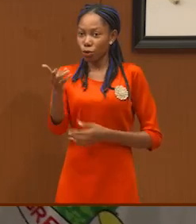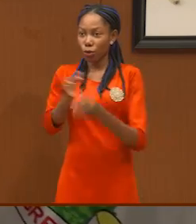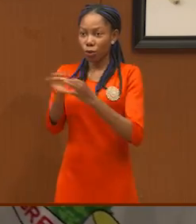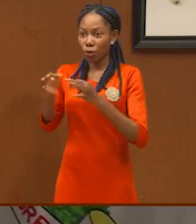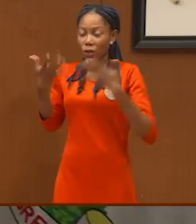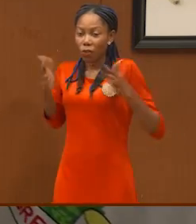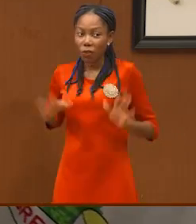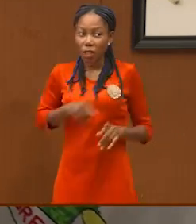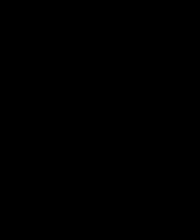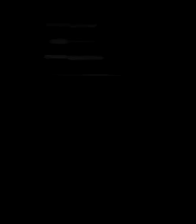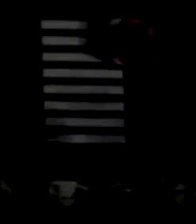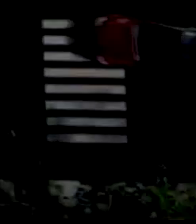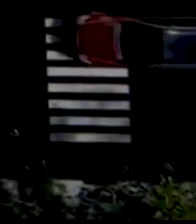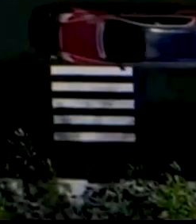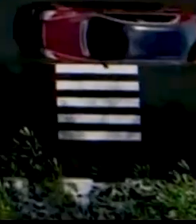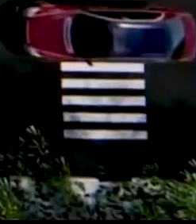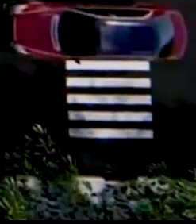gone ahead and give my ruling.